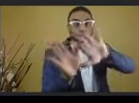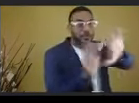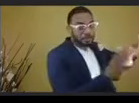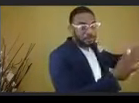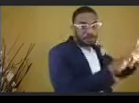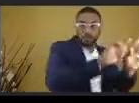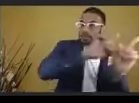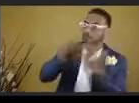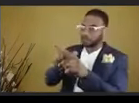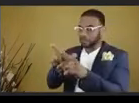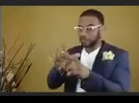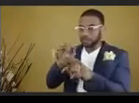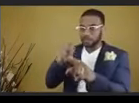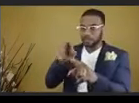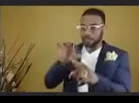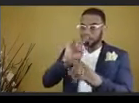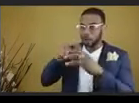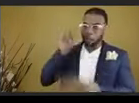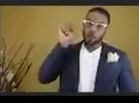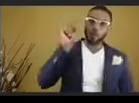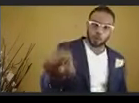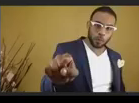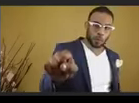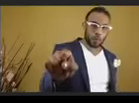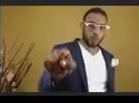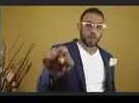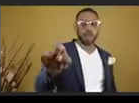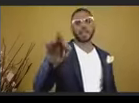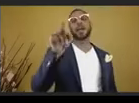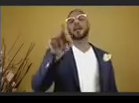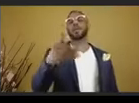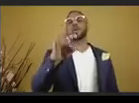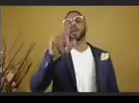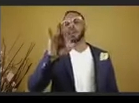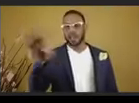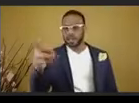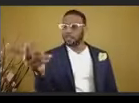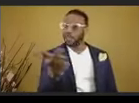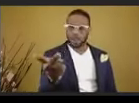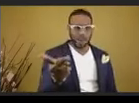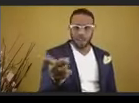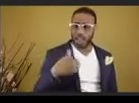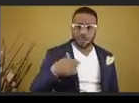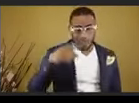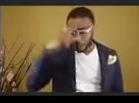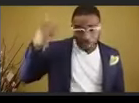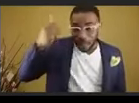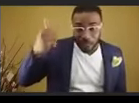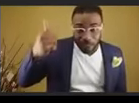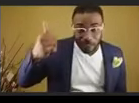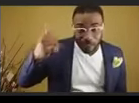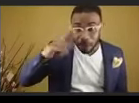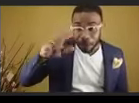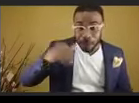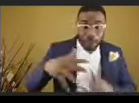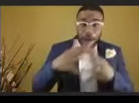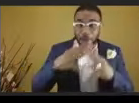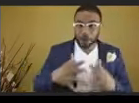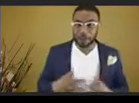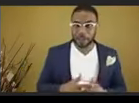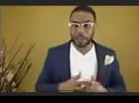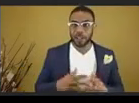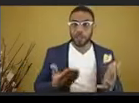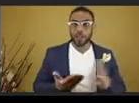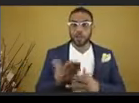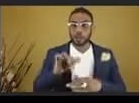I'm going to start with you. You and Cliff, y'all had the blackest bus in America through